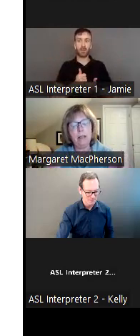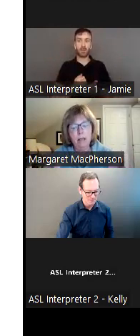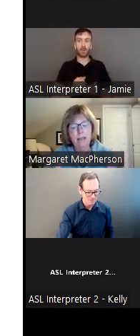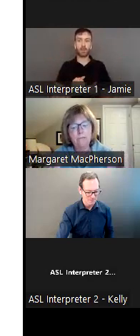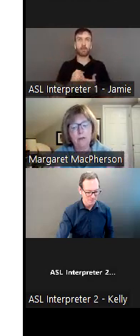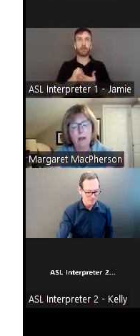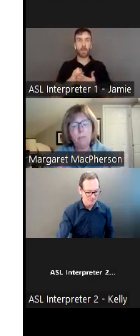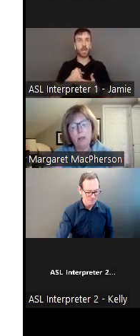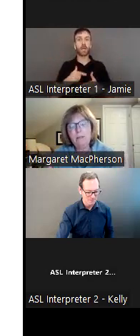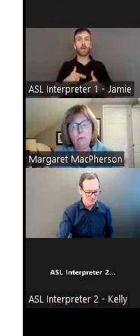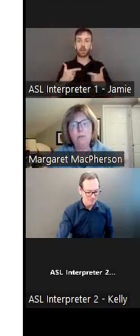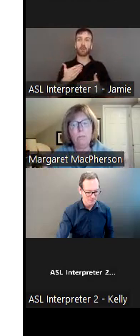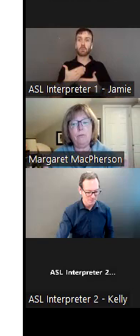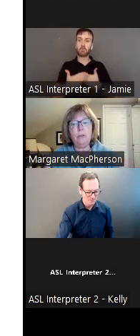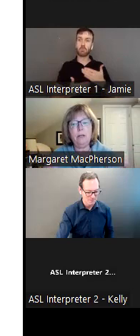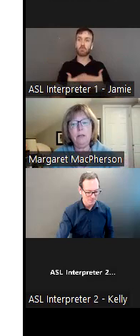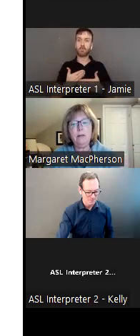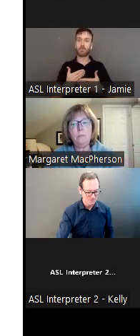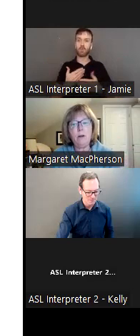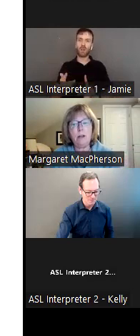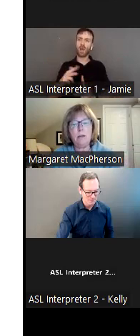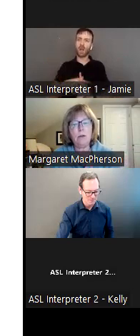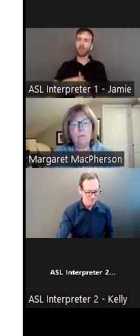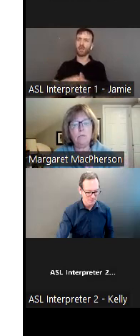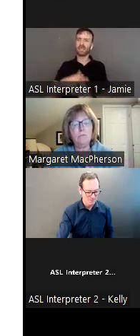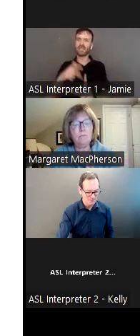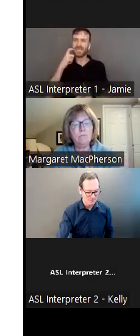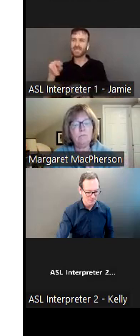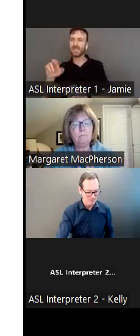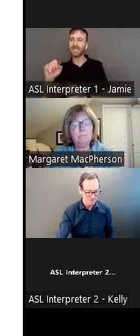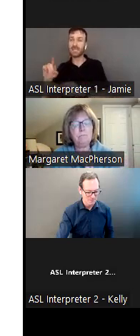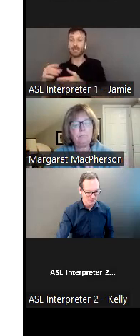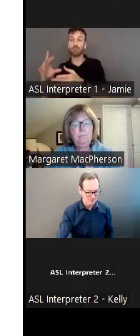live my life, applying the principles that Nadine has been talking about.